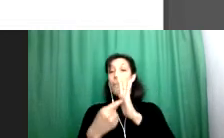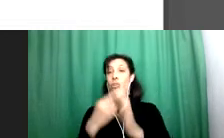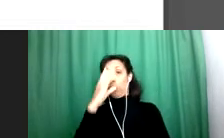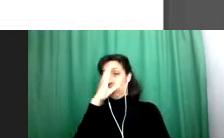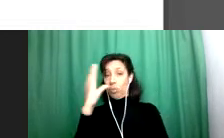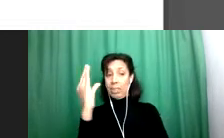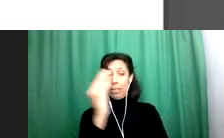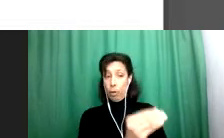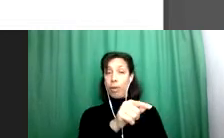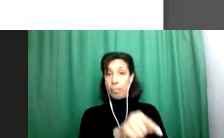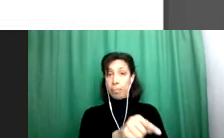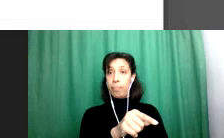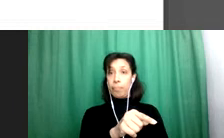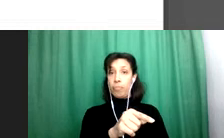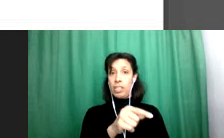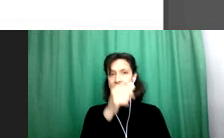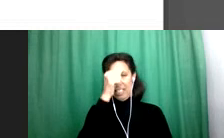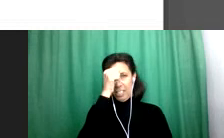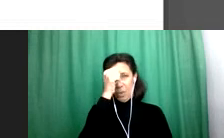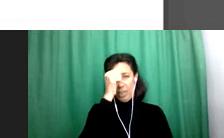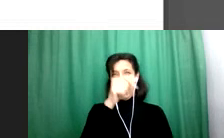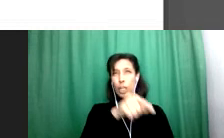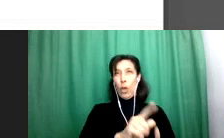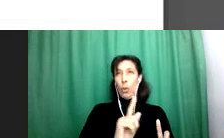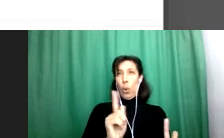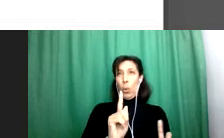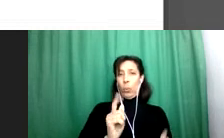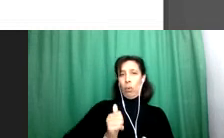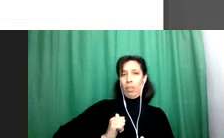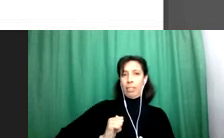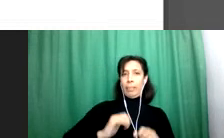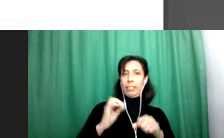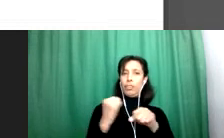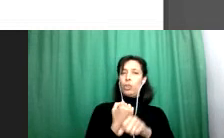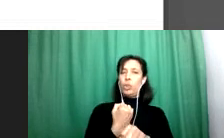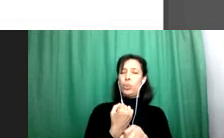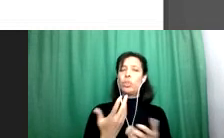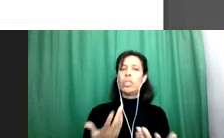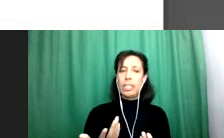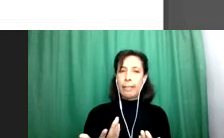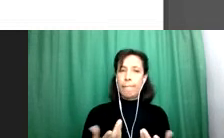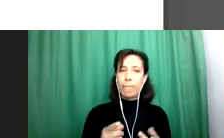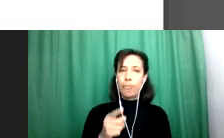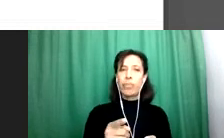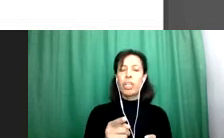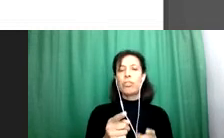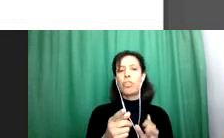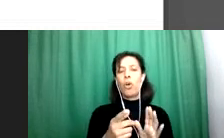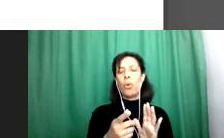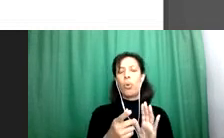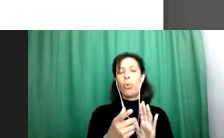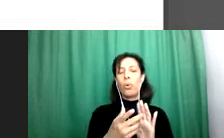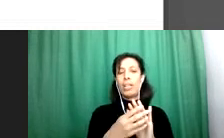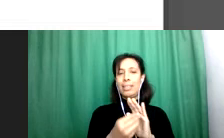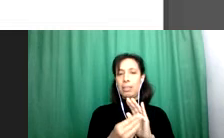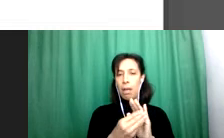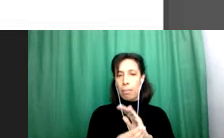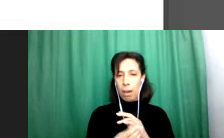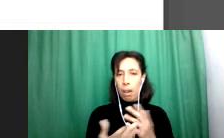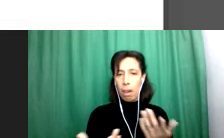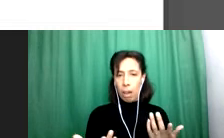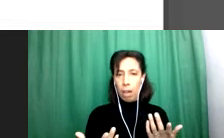so pupils actually know what they're expected to do. So these are just some examples to think about. So the success